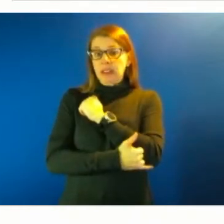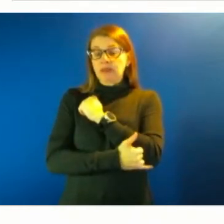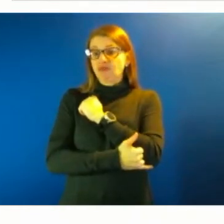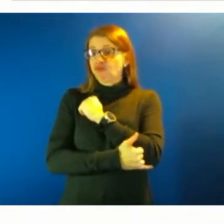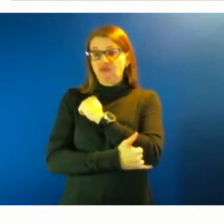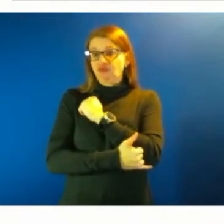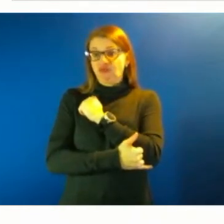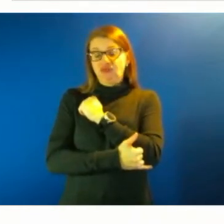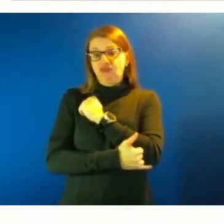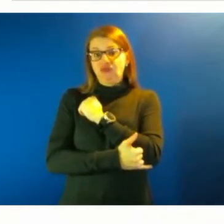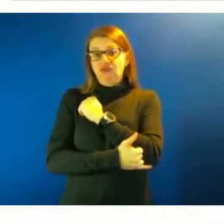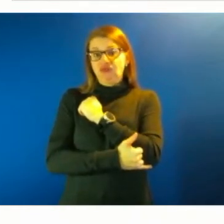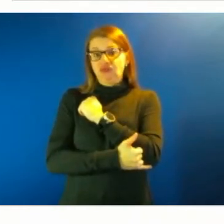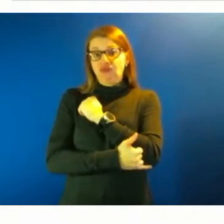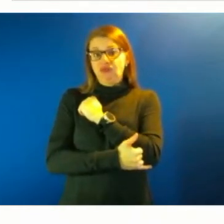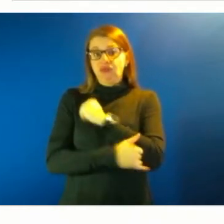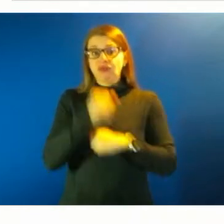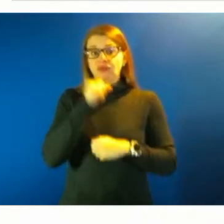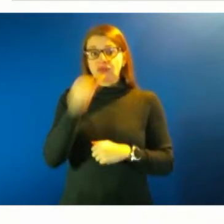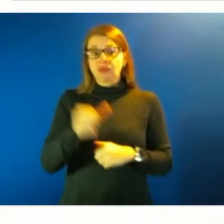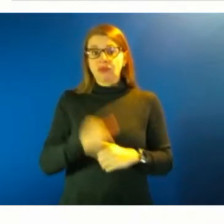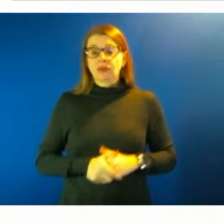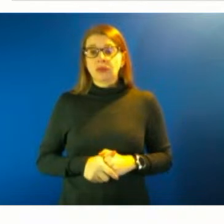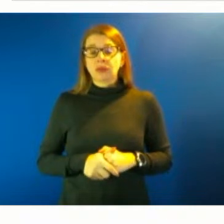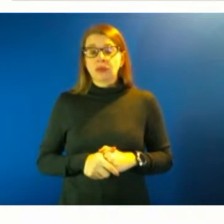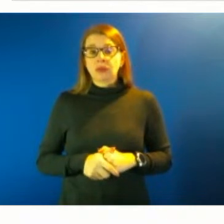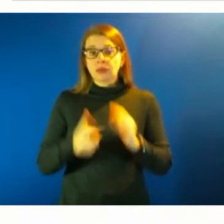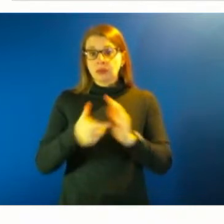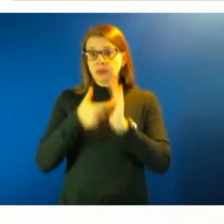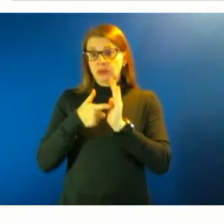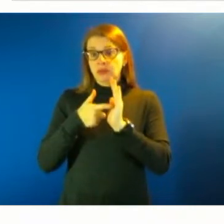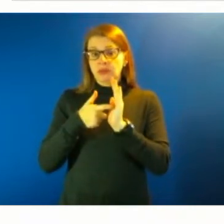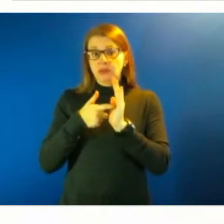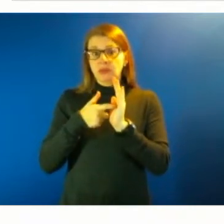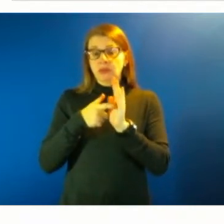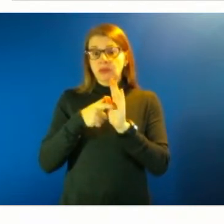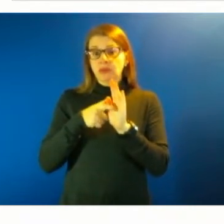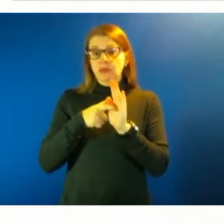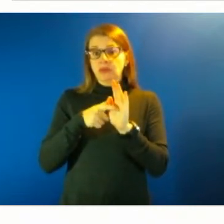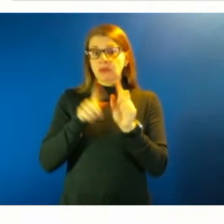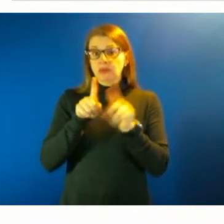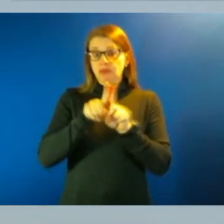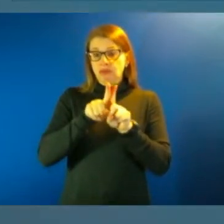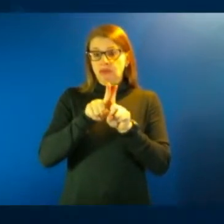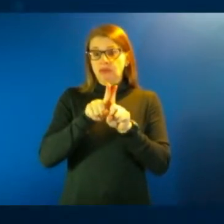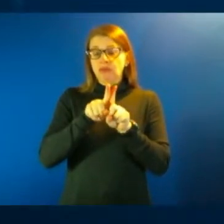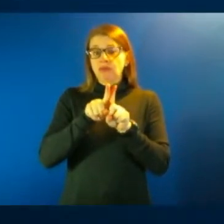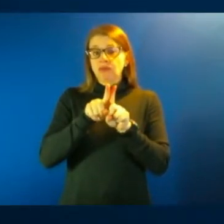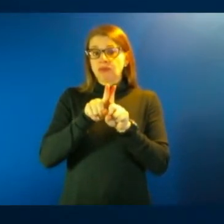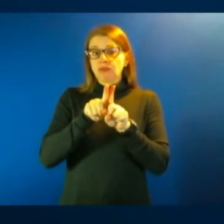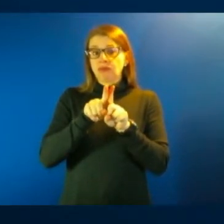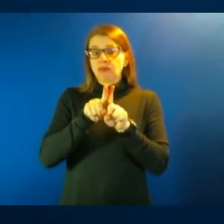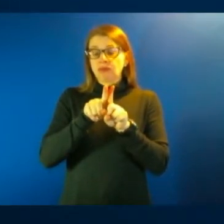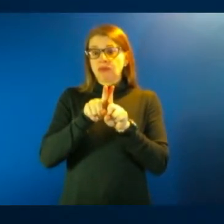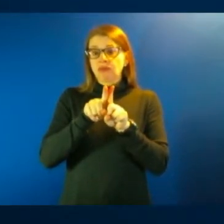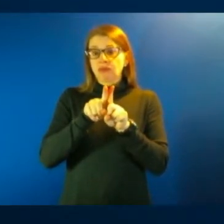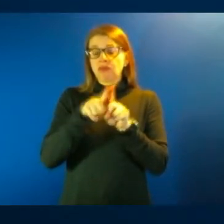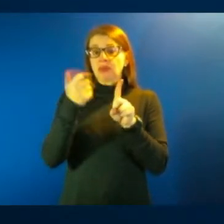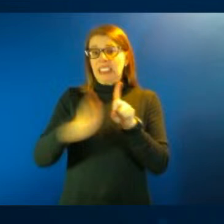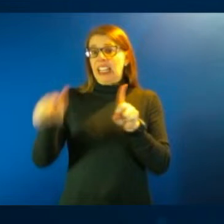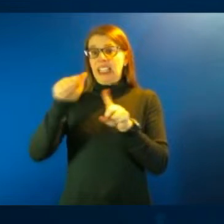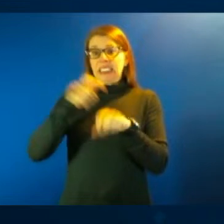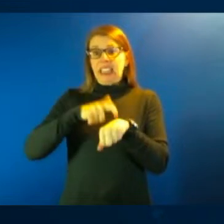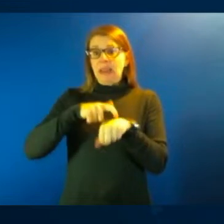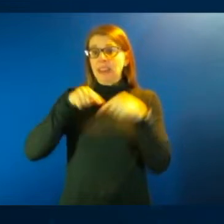any sort of mask mandate, they had death rates 24% higher than counties that did implement a mask mandate at any point in time during the